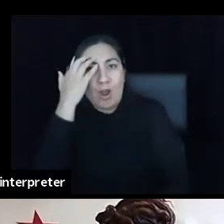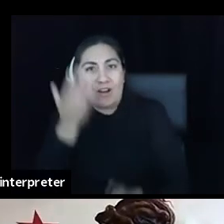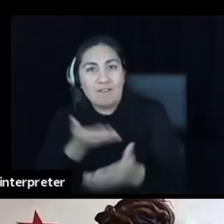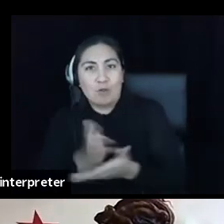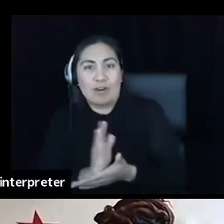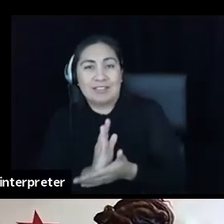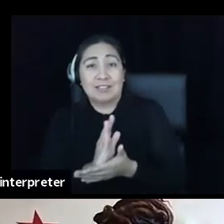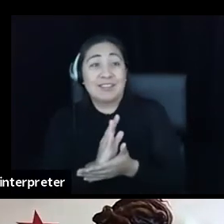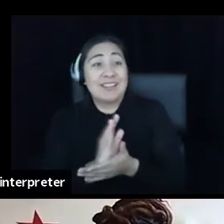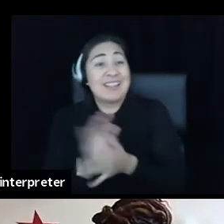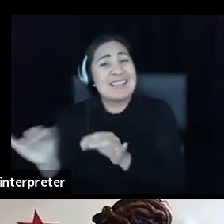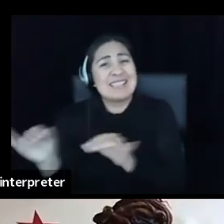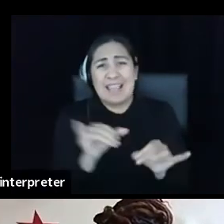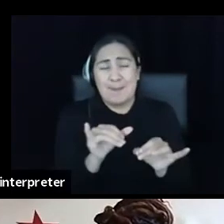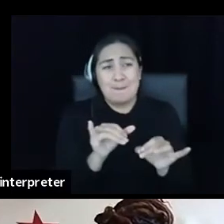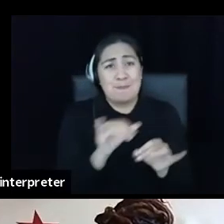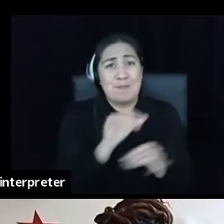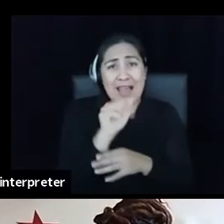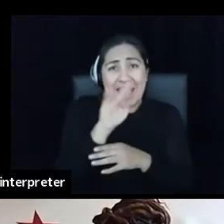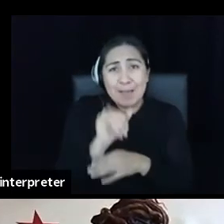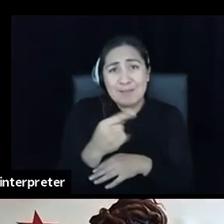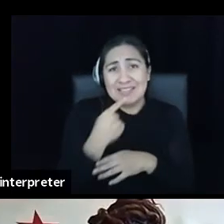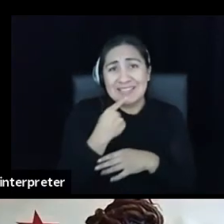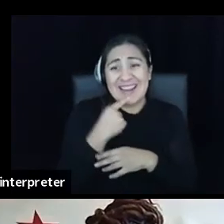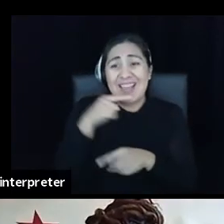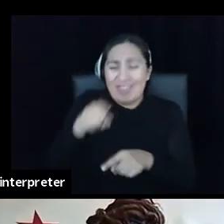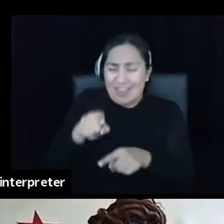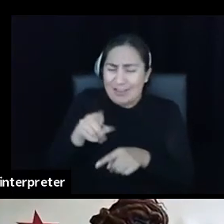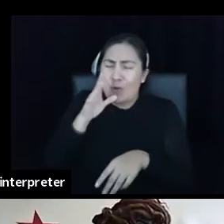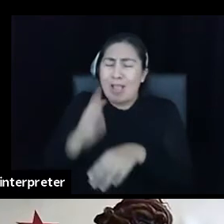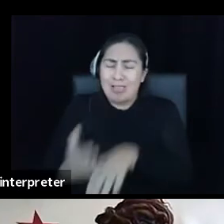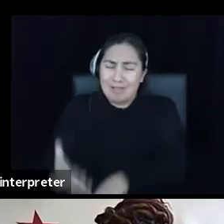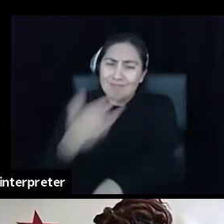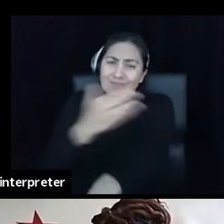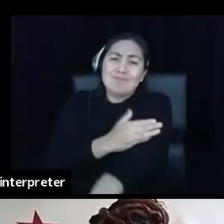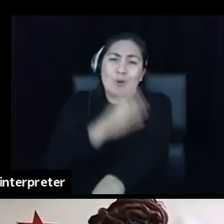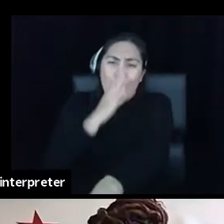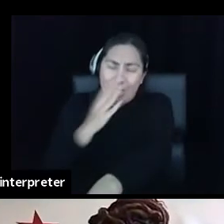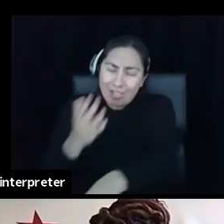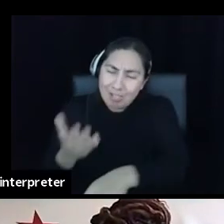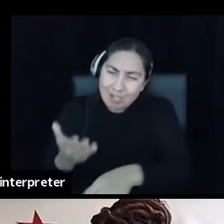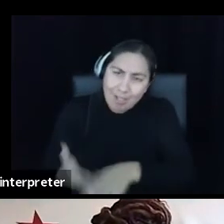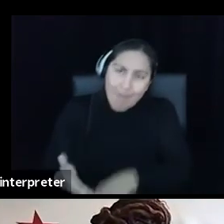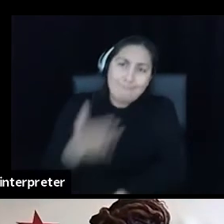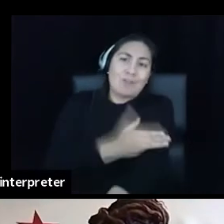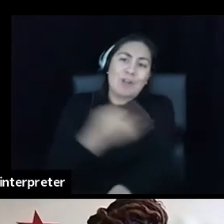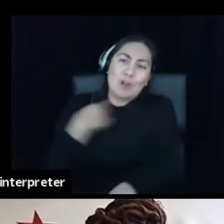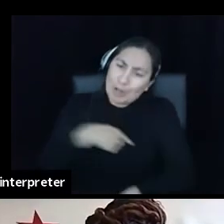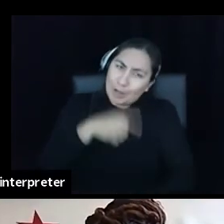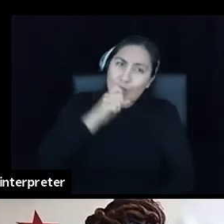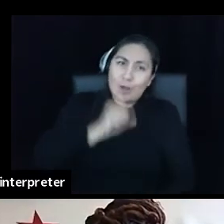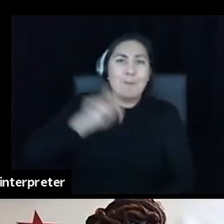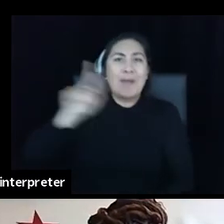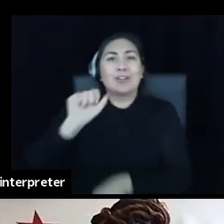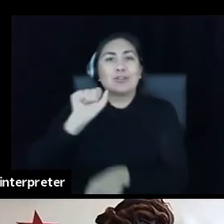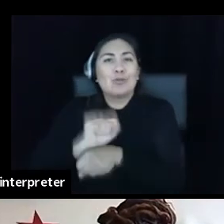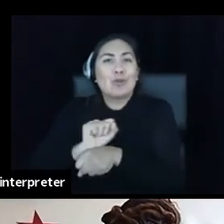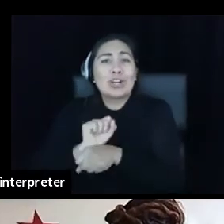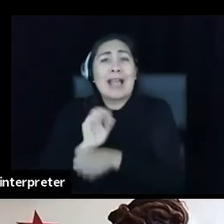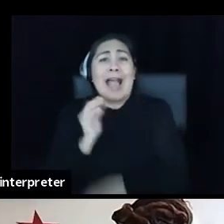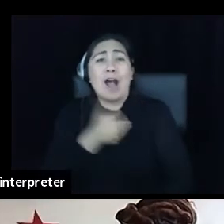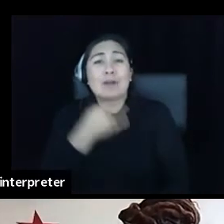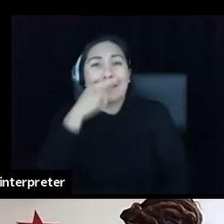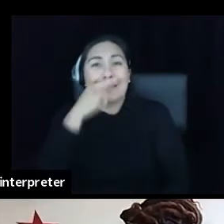point, like Amy said, this will get better. We will go back to work, our children will go back to